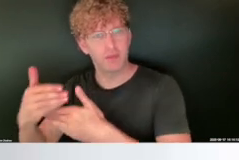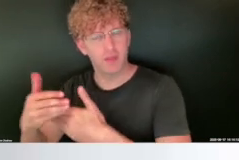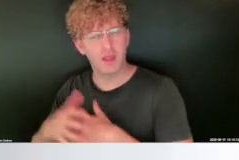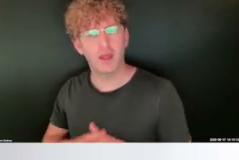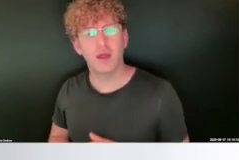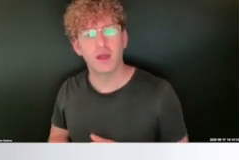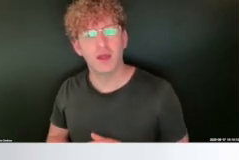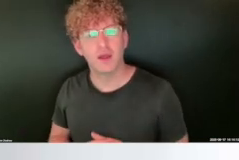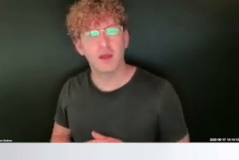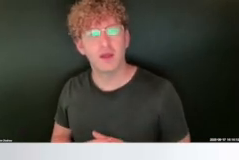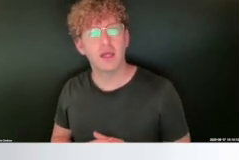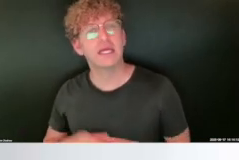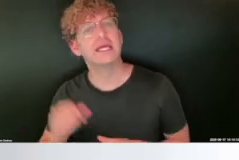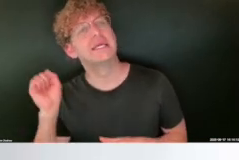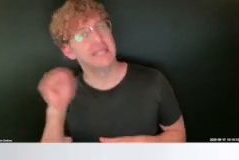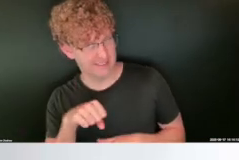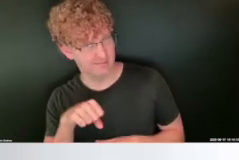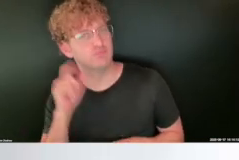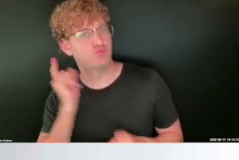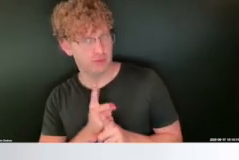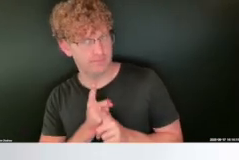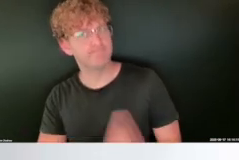Hi, Marissa. Yes, that is correct.